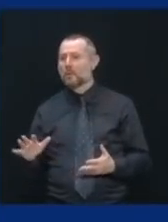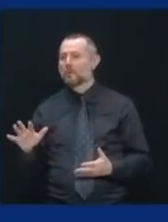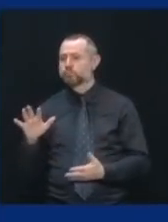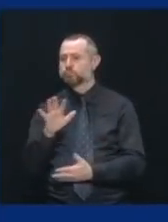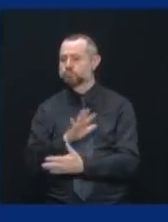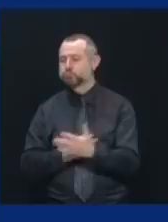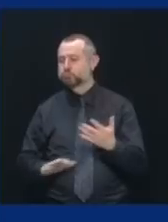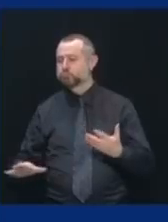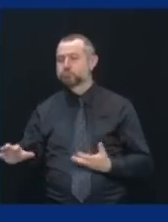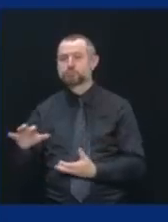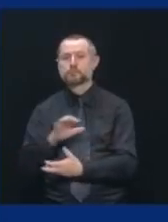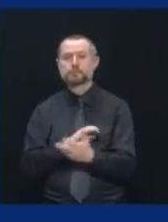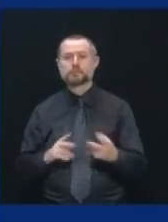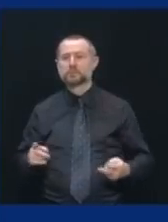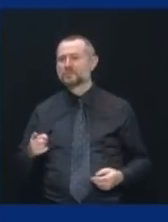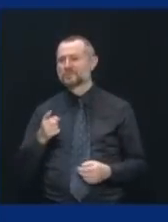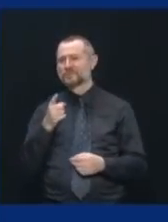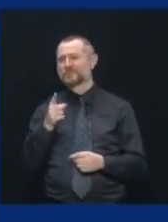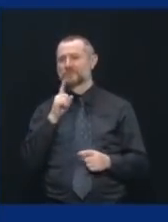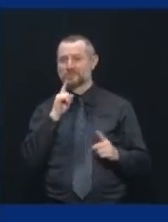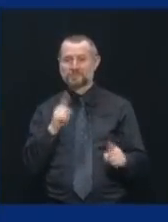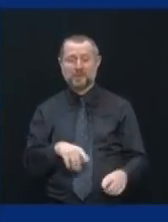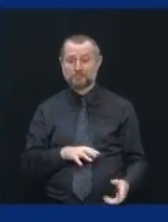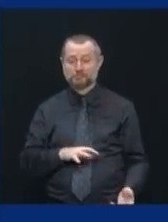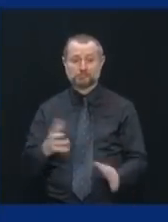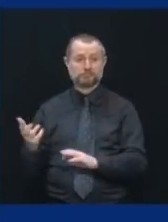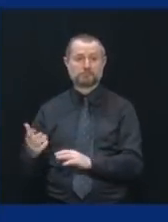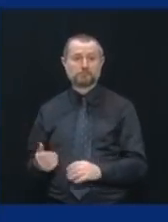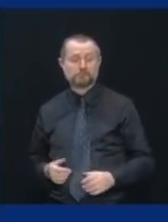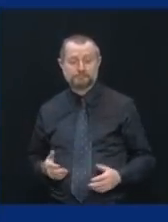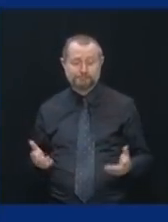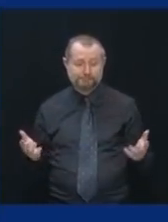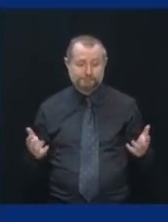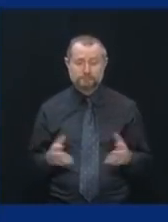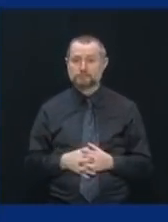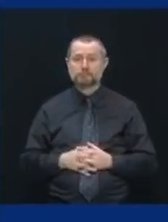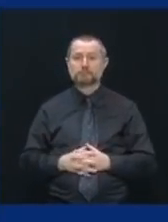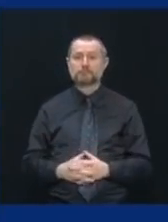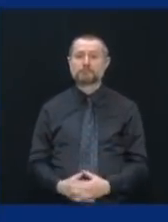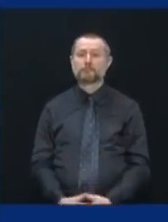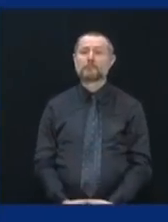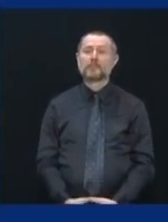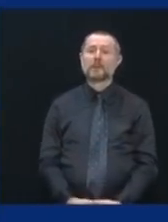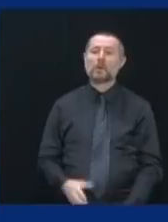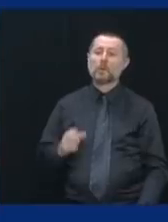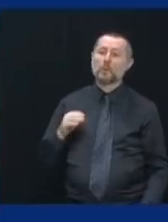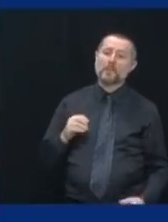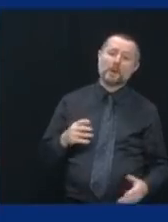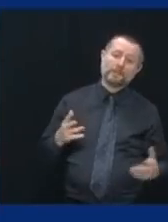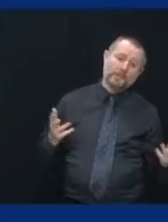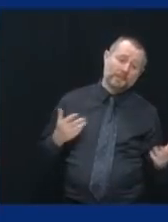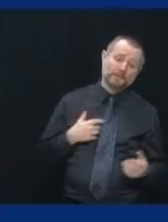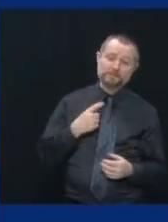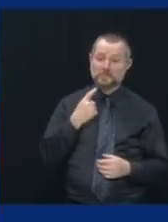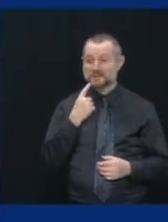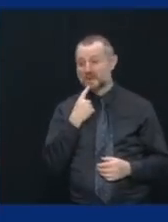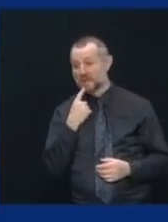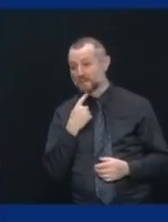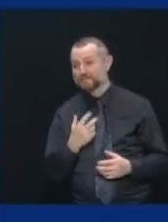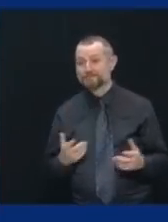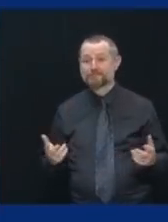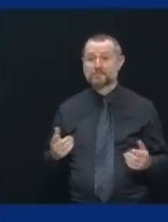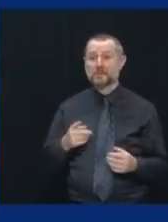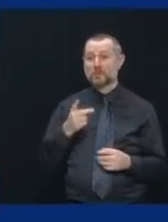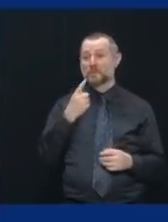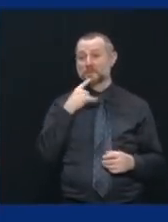or that you're winging it? then they don't, I would say, Dave, they don't understand where we